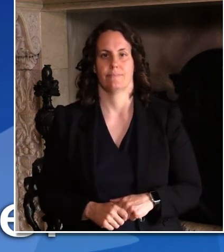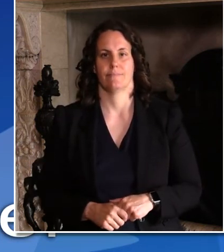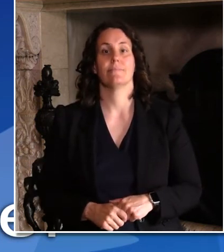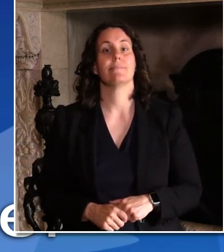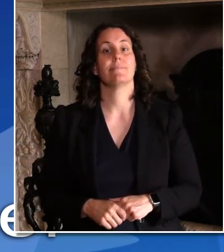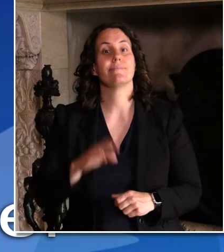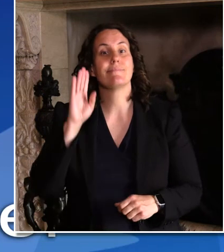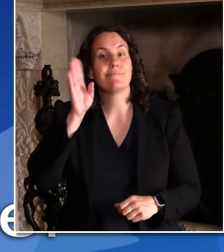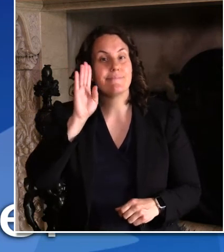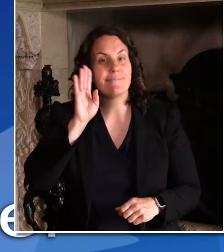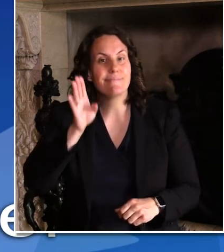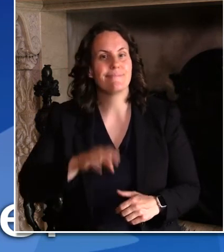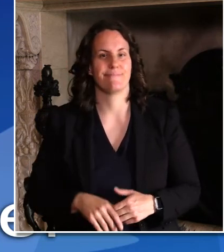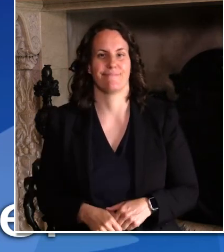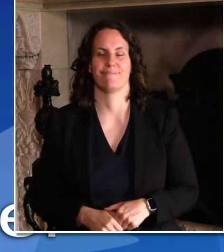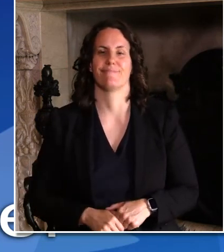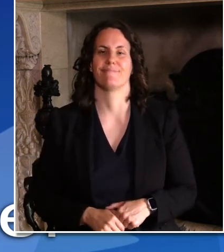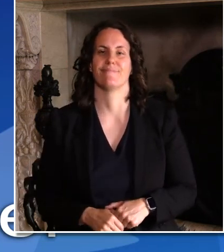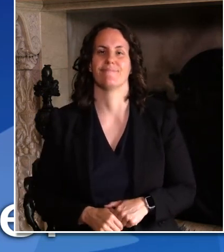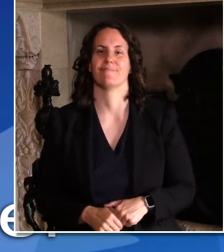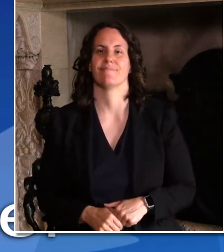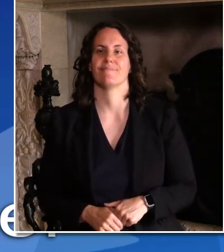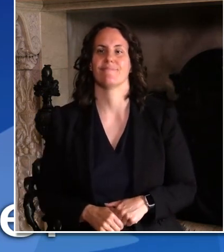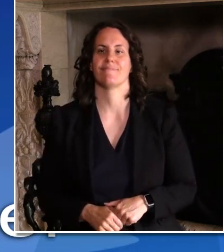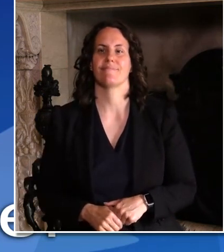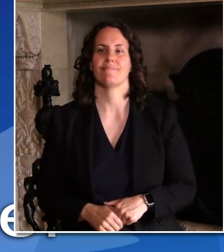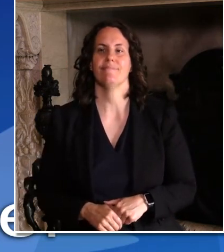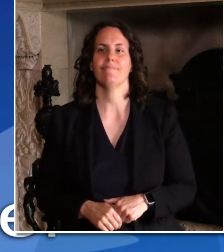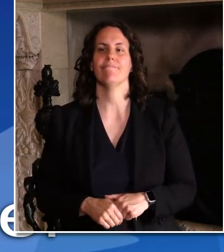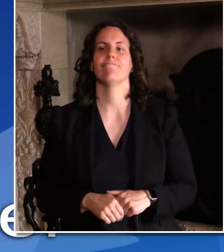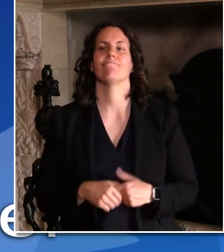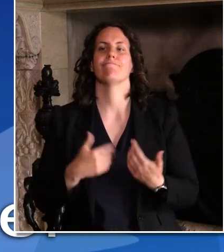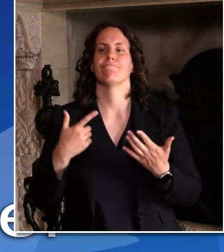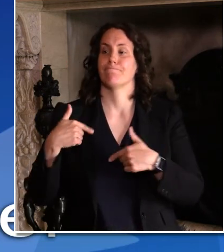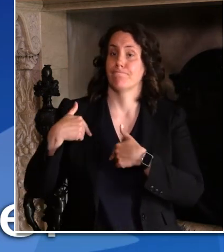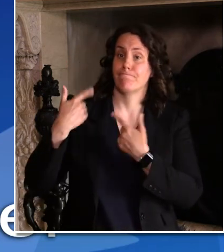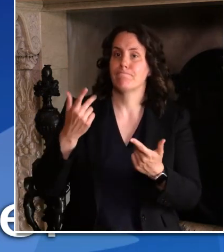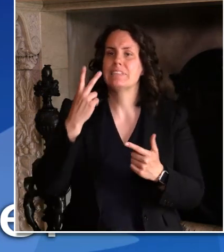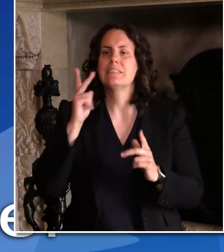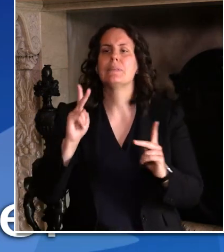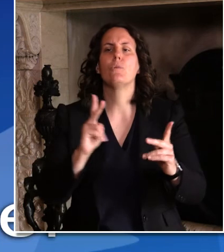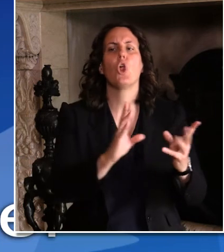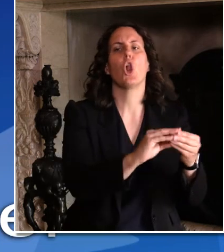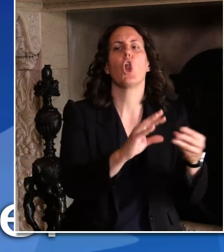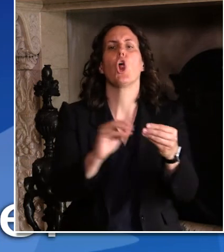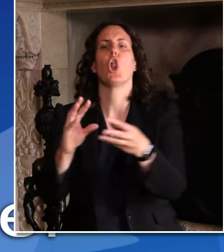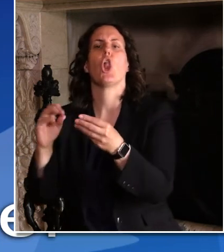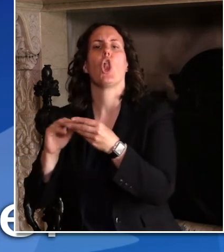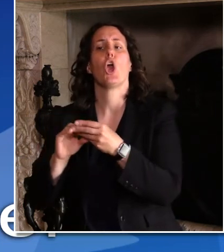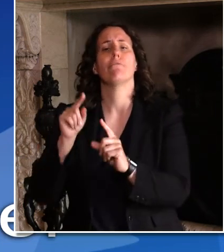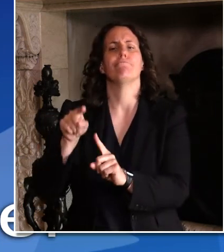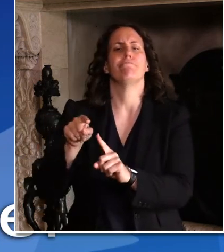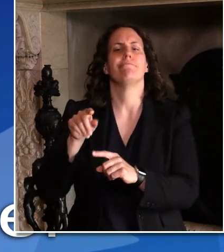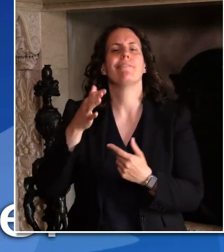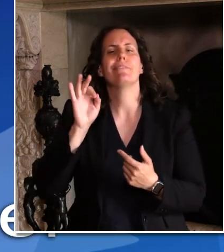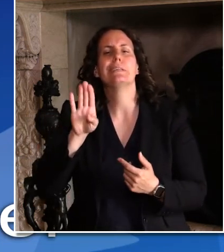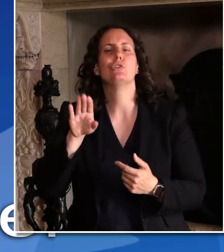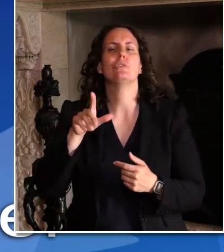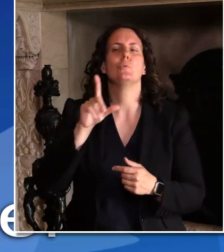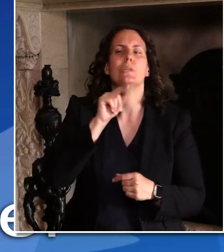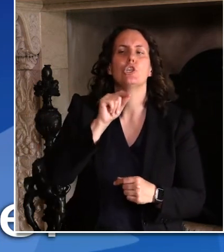Hello there. We're hearing some chatter like on social media and such that Milwaukee area hospitals are seeing a spike in